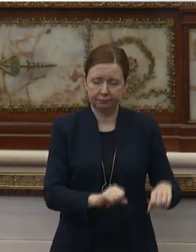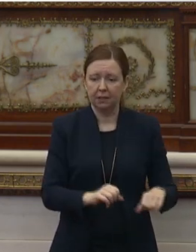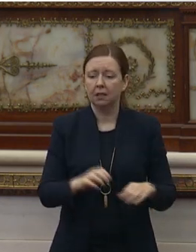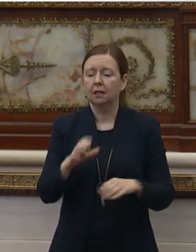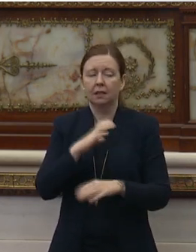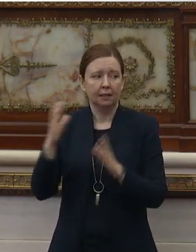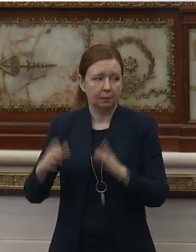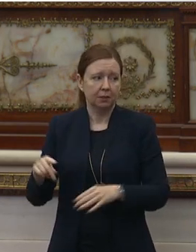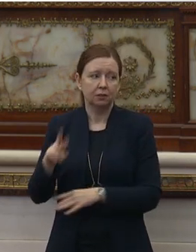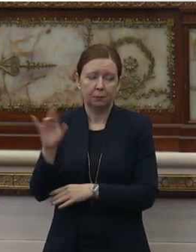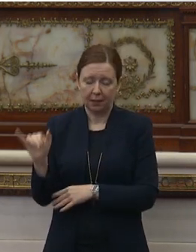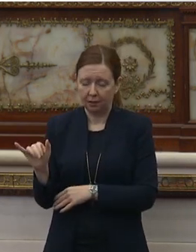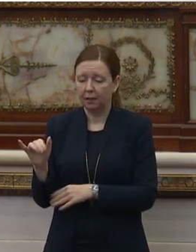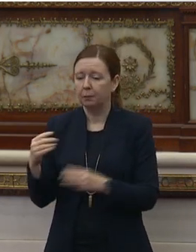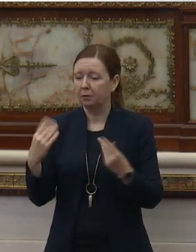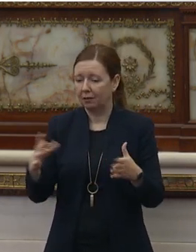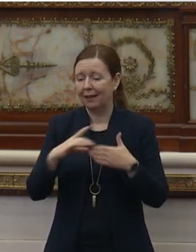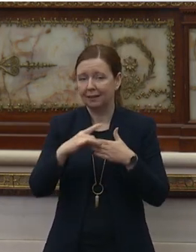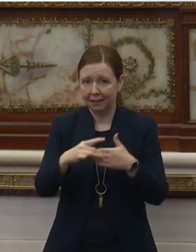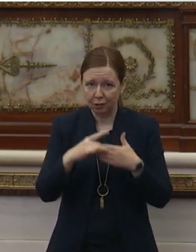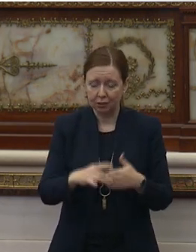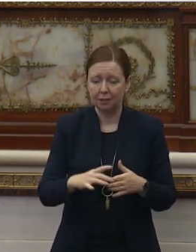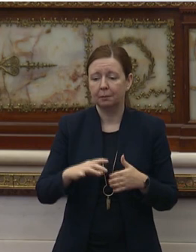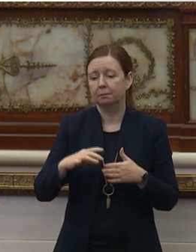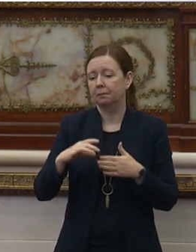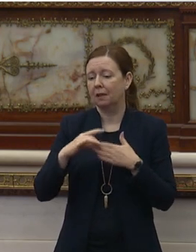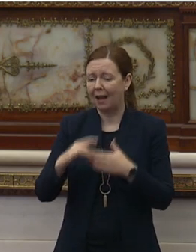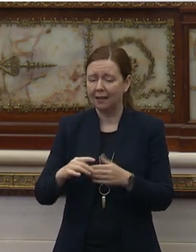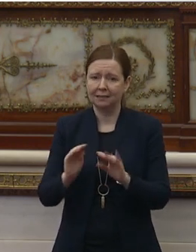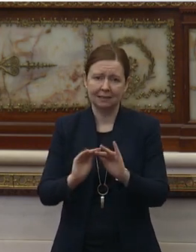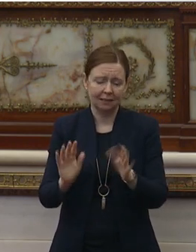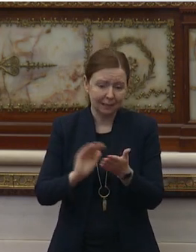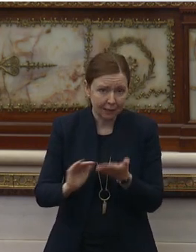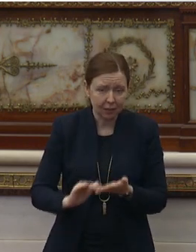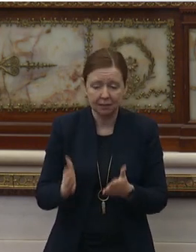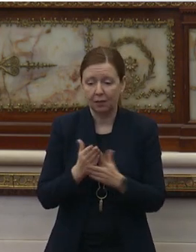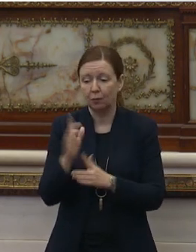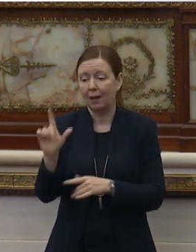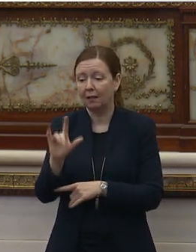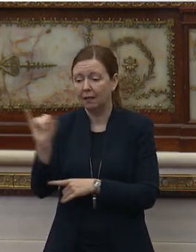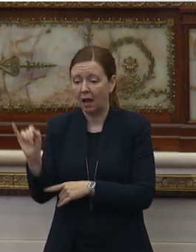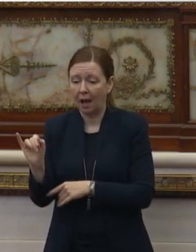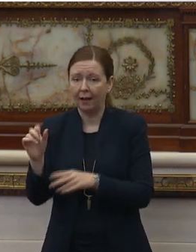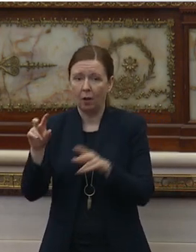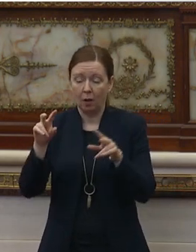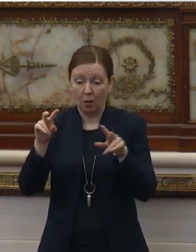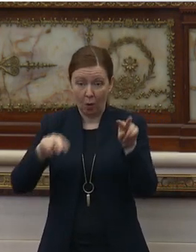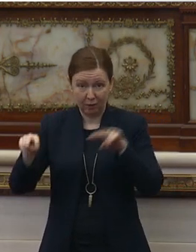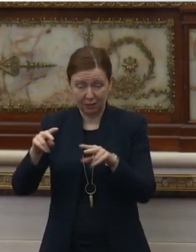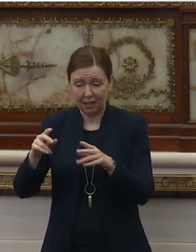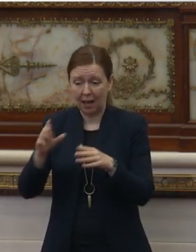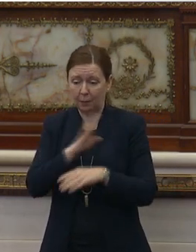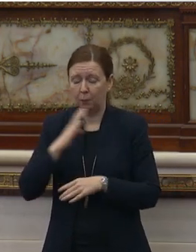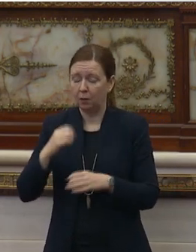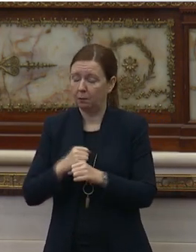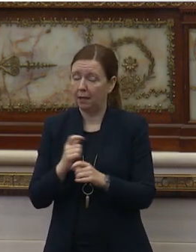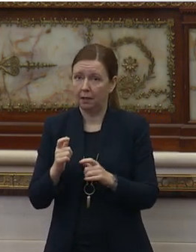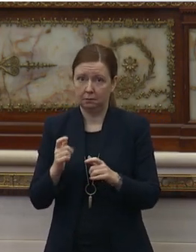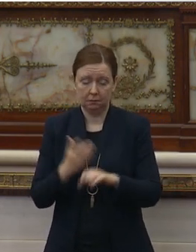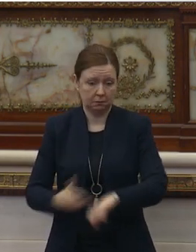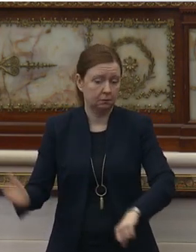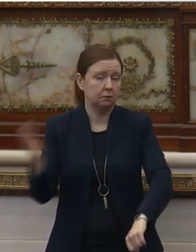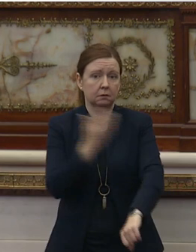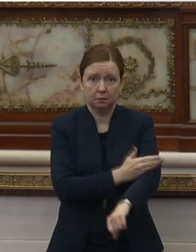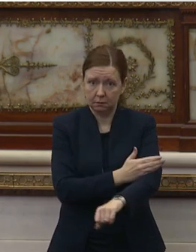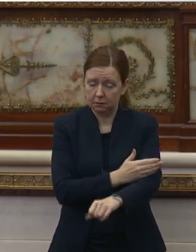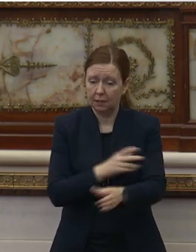Perry provided leadership, guidance, clearance, and through the L&I Oversight Board, made tremendous